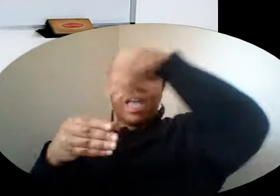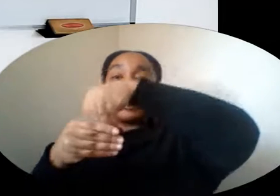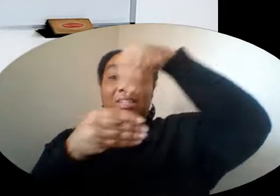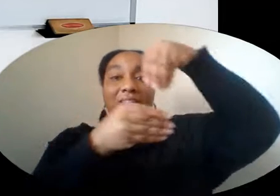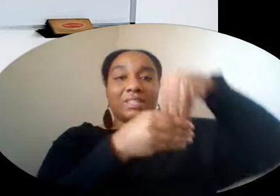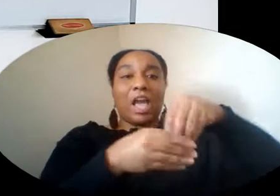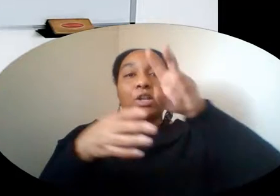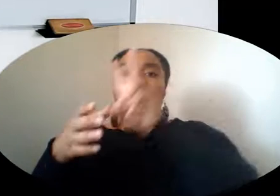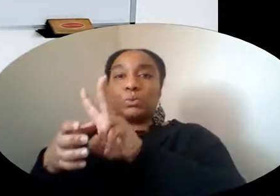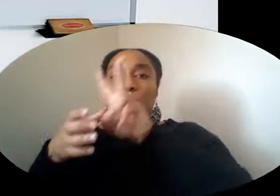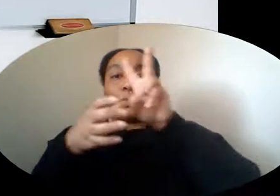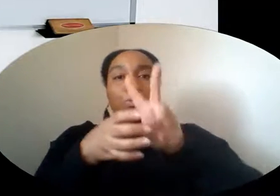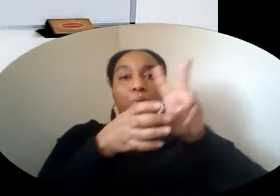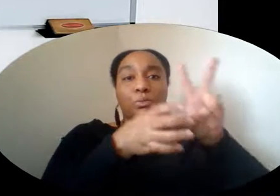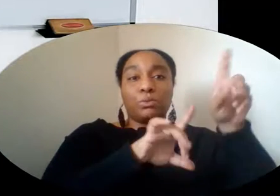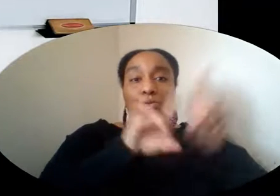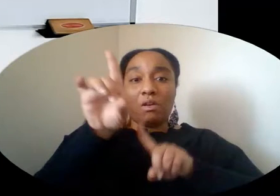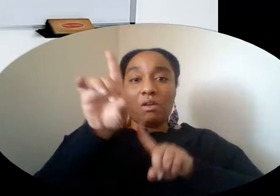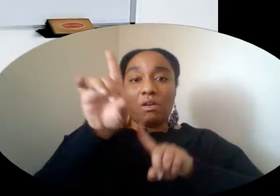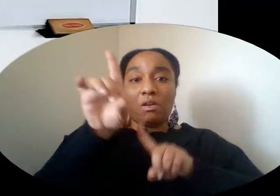are 2 stars. So we counted